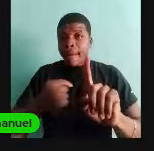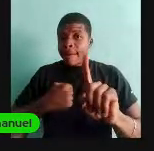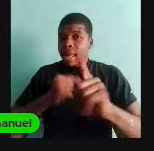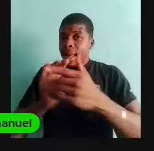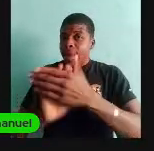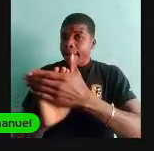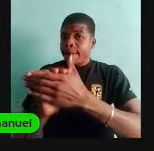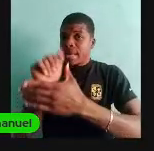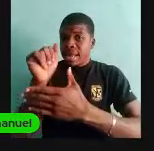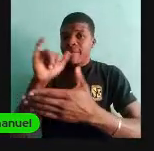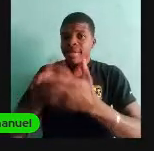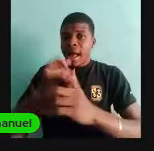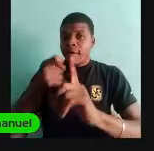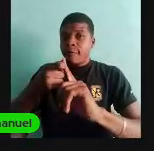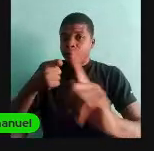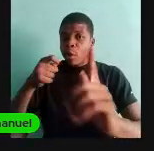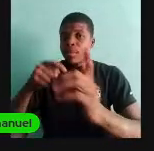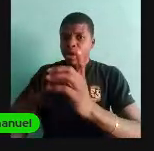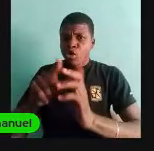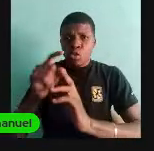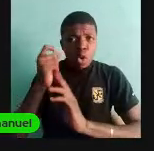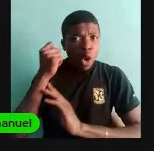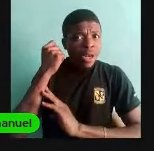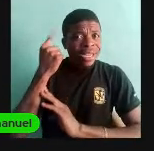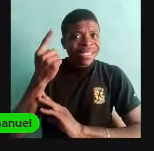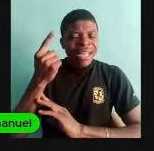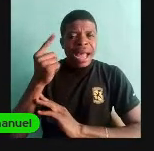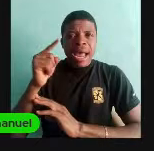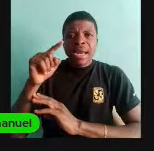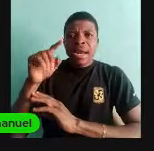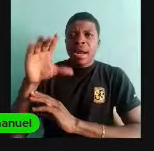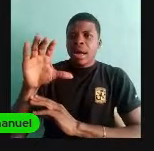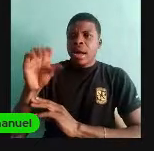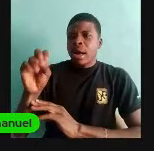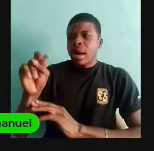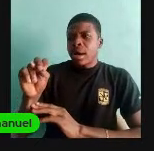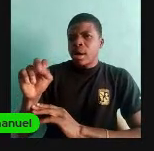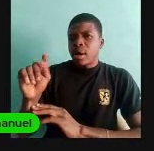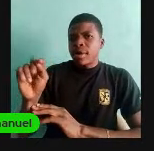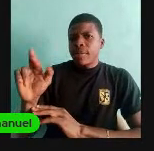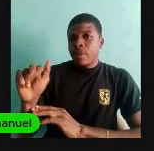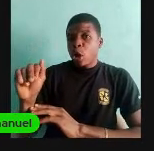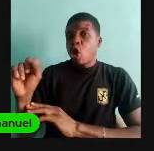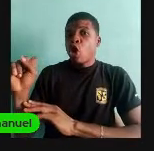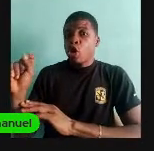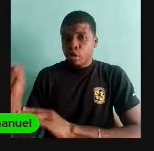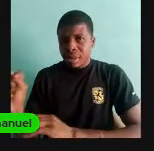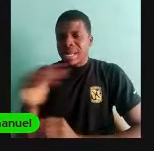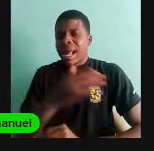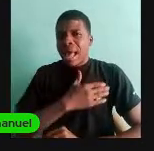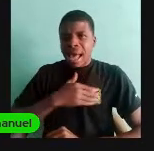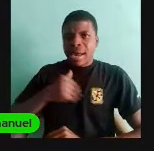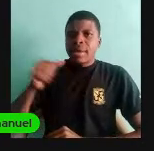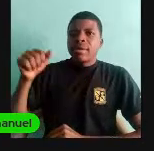and patterns. I will summarize again. Contrast is when two colors that are opposite each